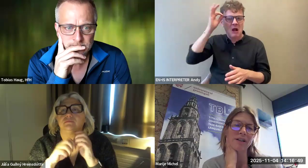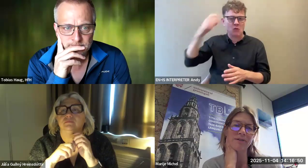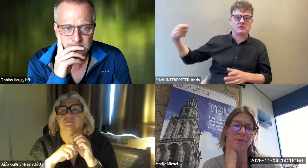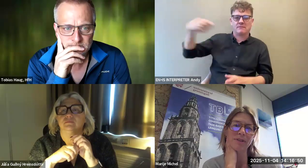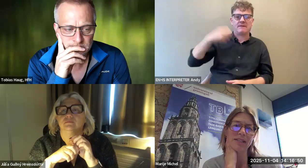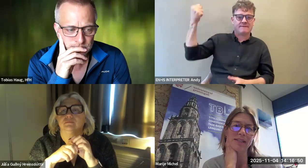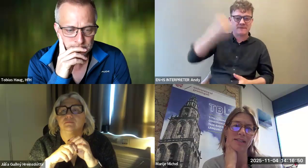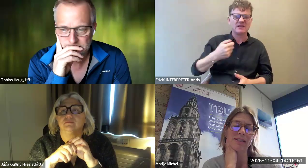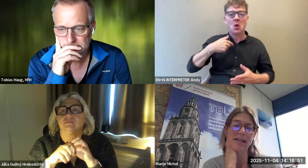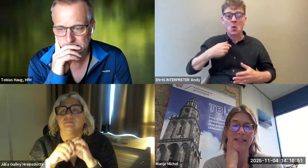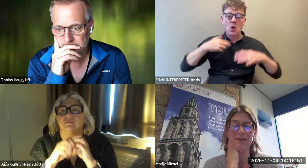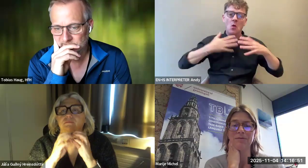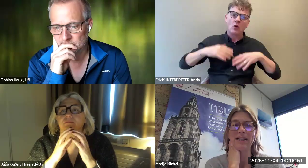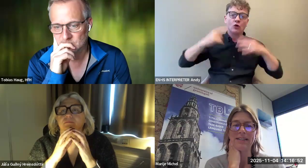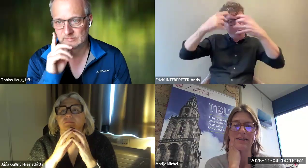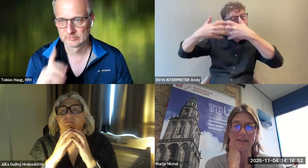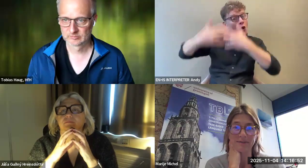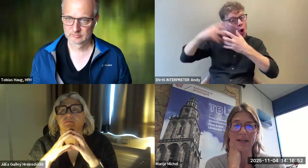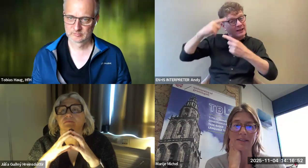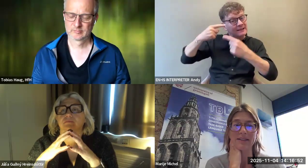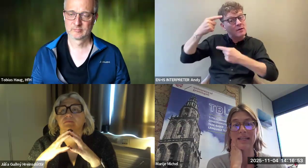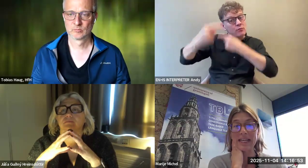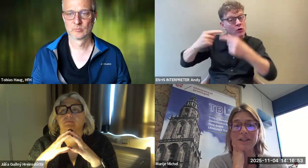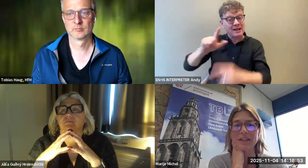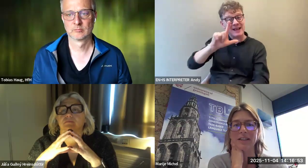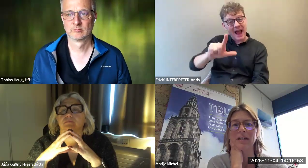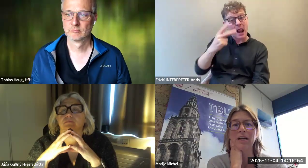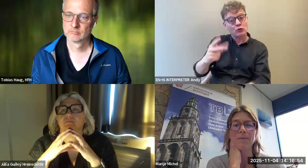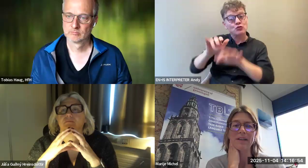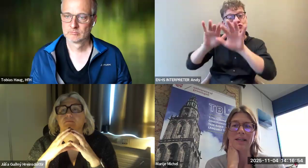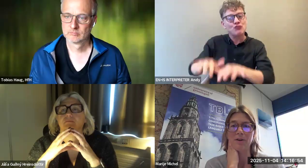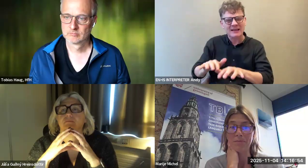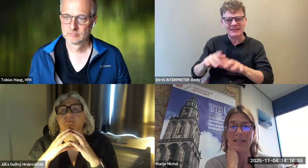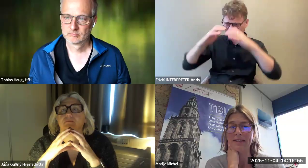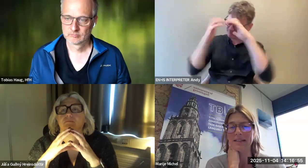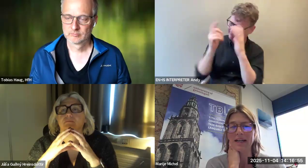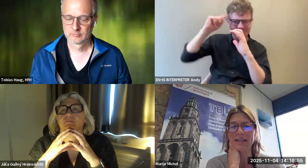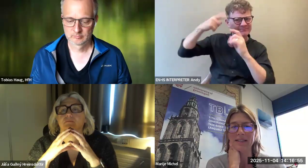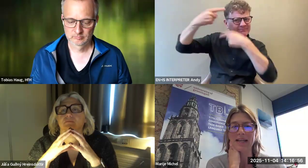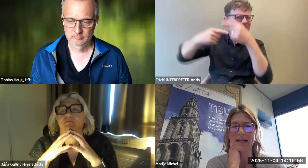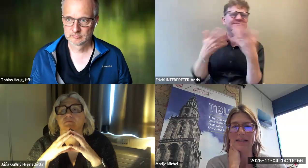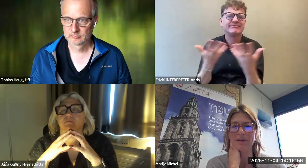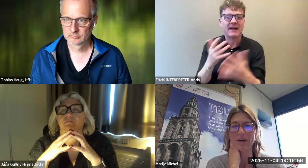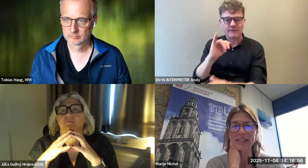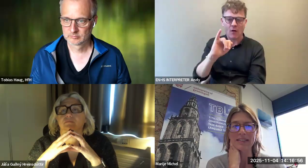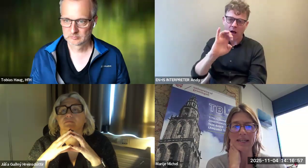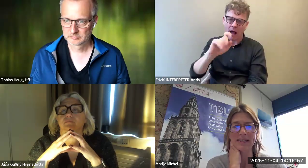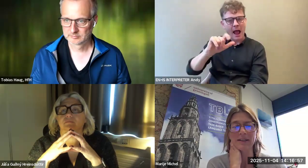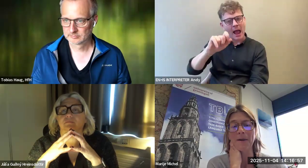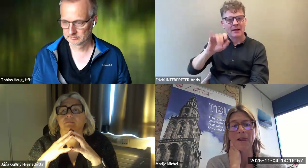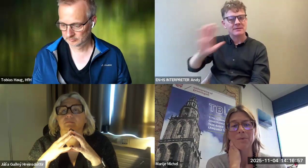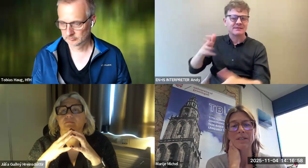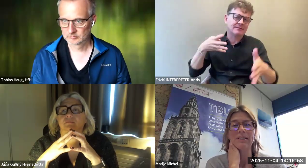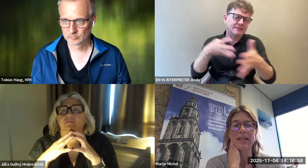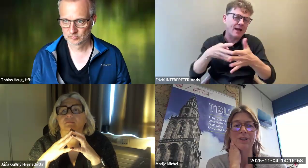of the cognitive processes that L2 writers engage in when they complete the IELTS academic writing